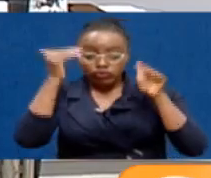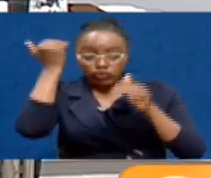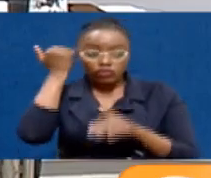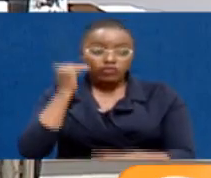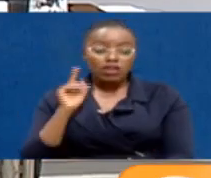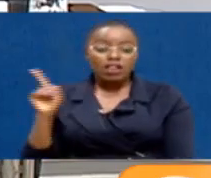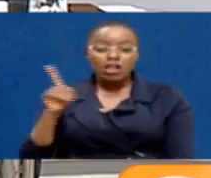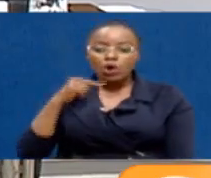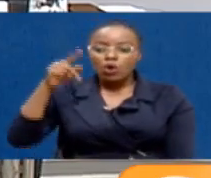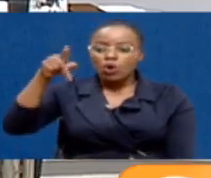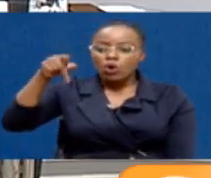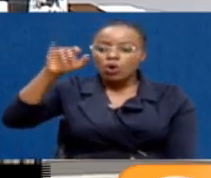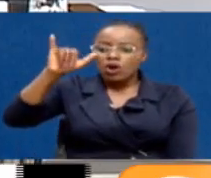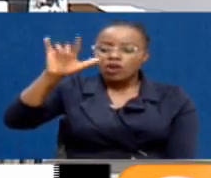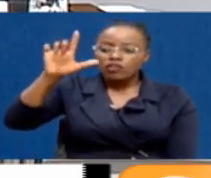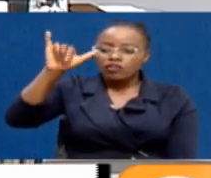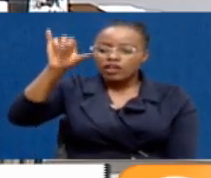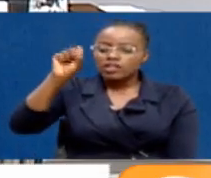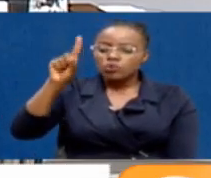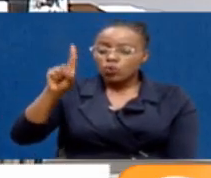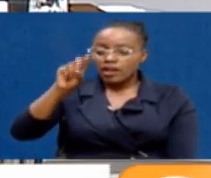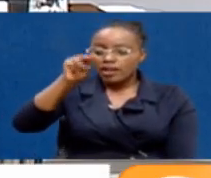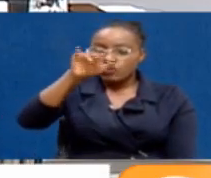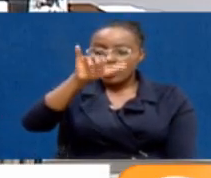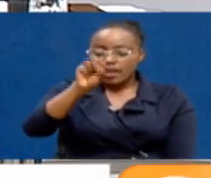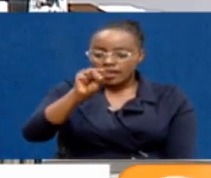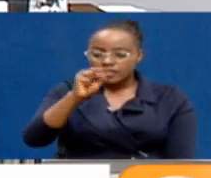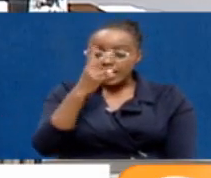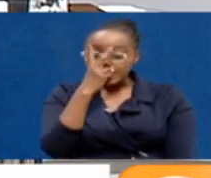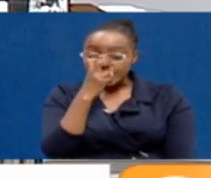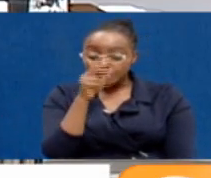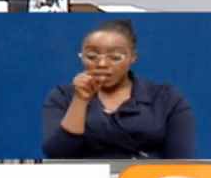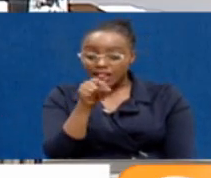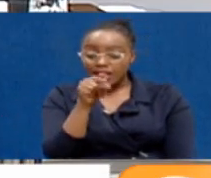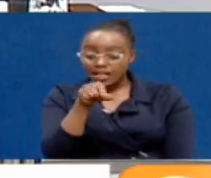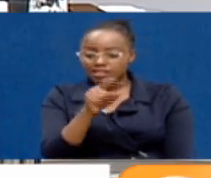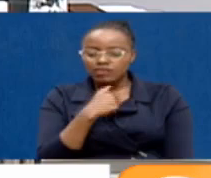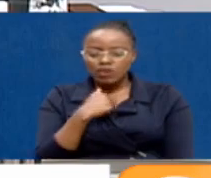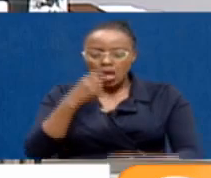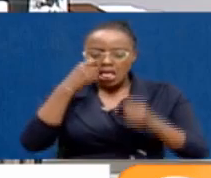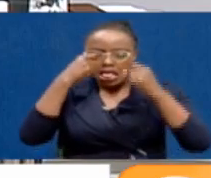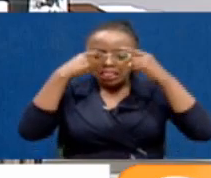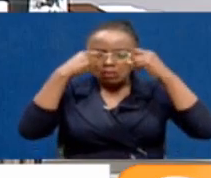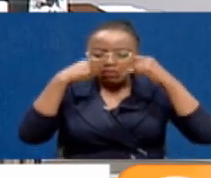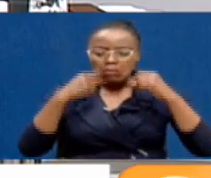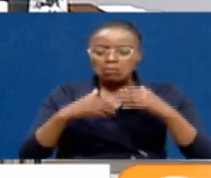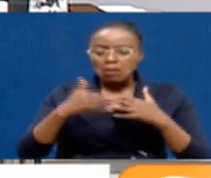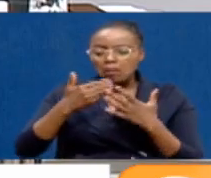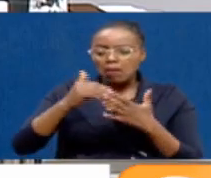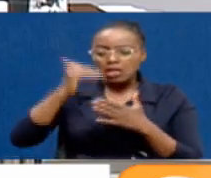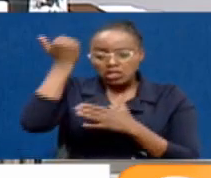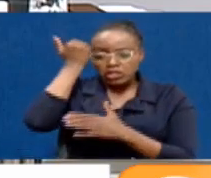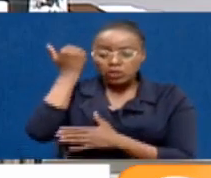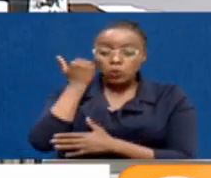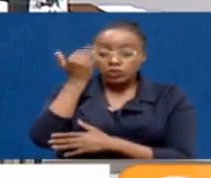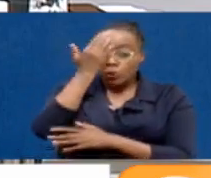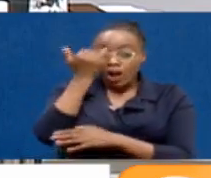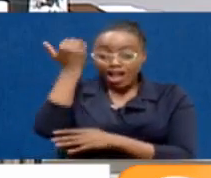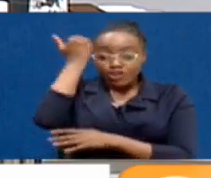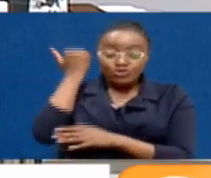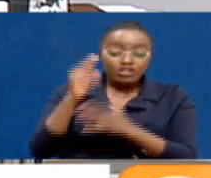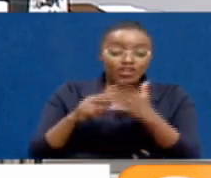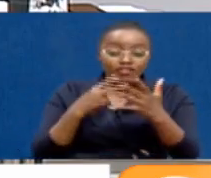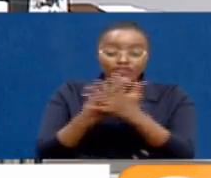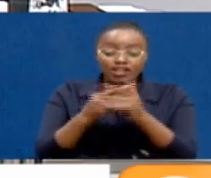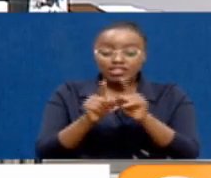This is Phylis Ngirita. She's one of the NYS scandal suspects. She broke down outside Milimani Courts after the court